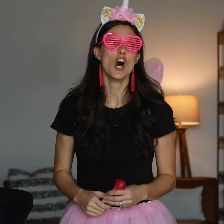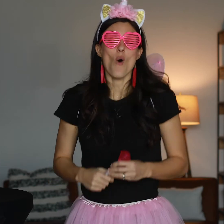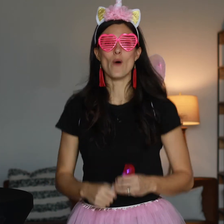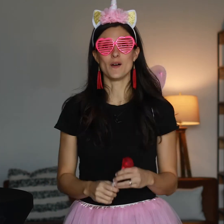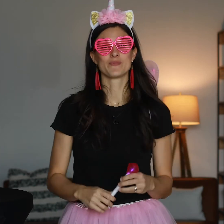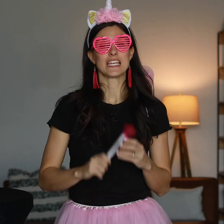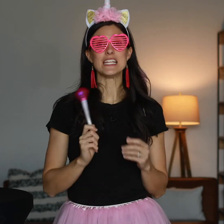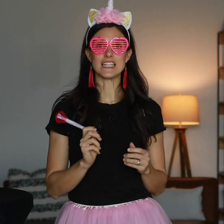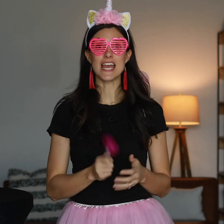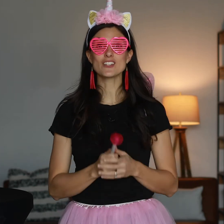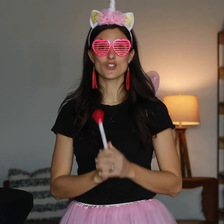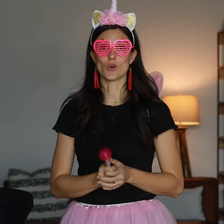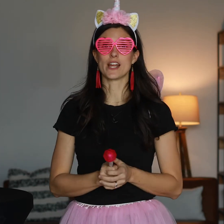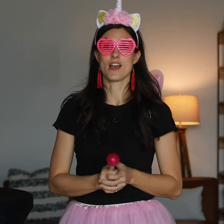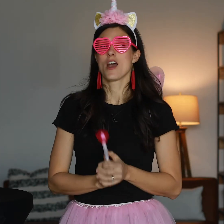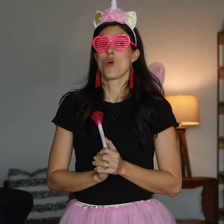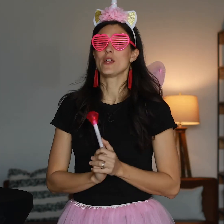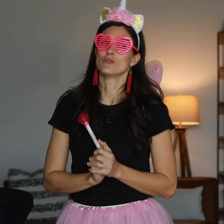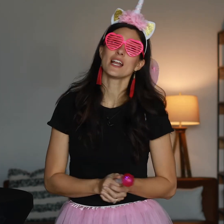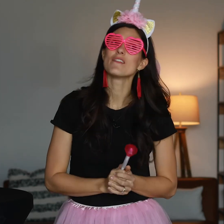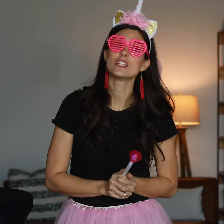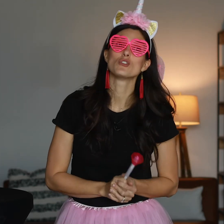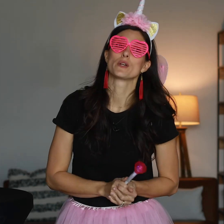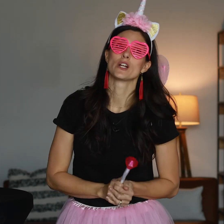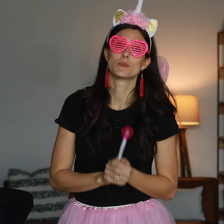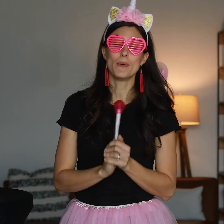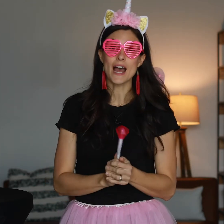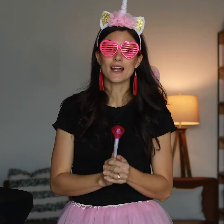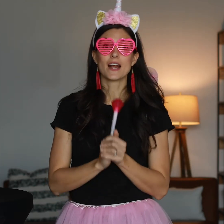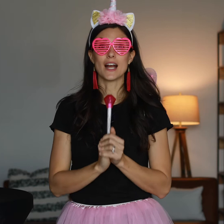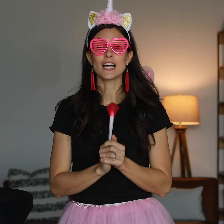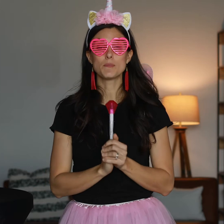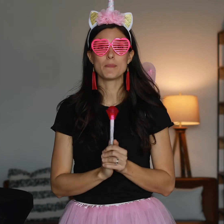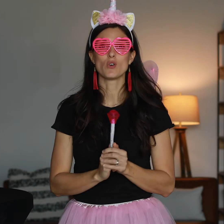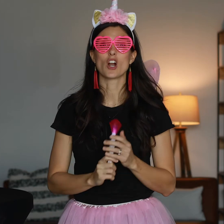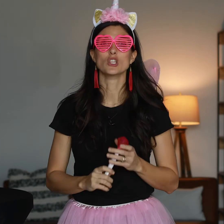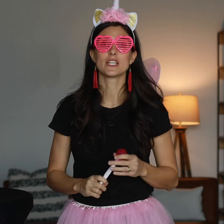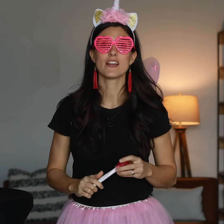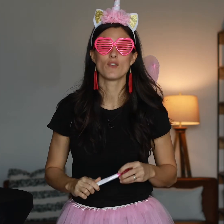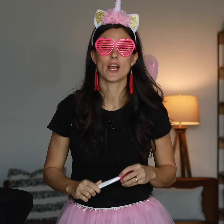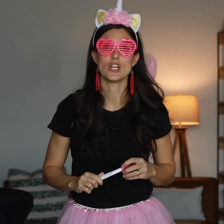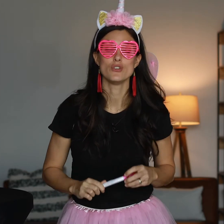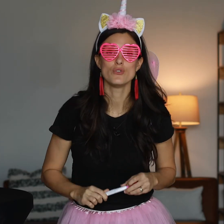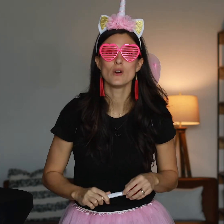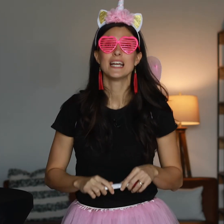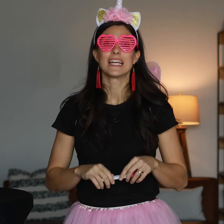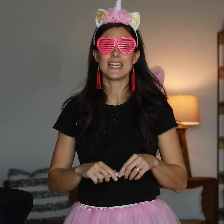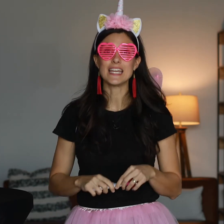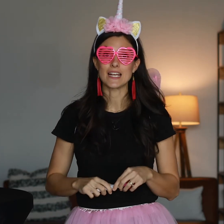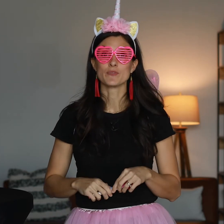that. Well, in today's story, we do not have any superheroes, but God's people are looking for a